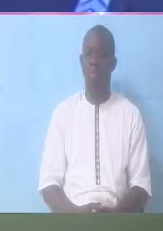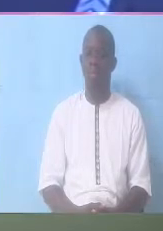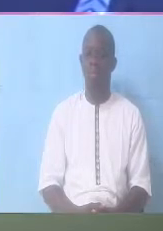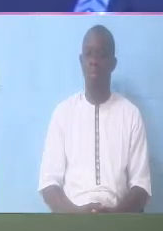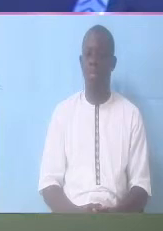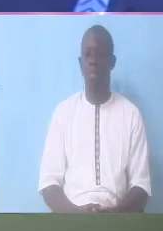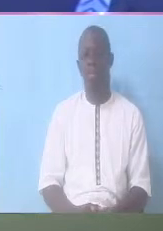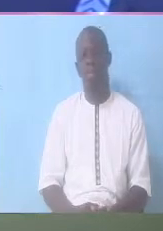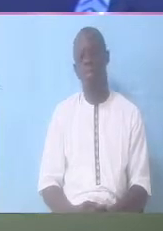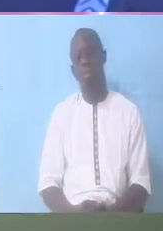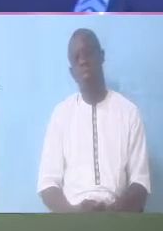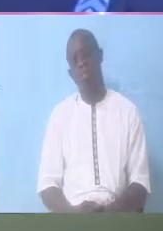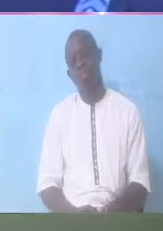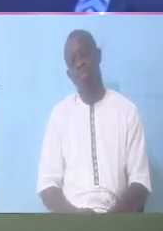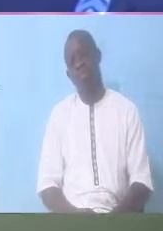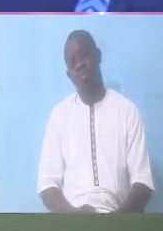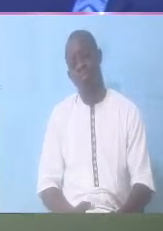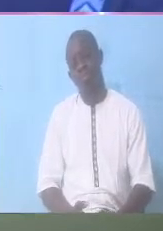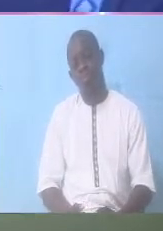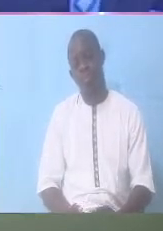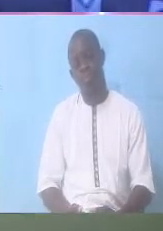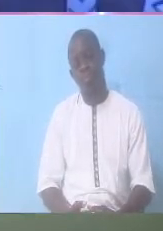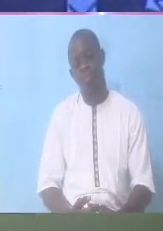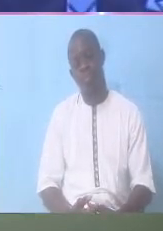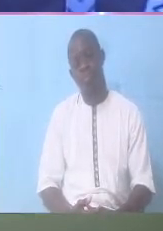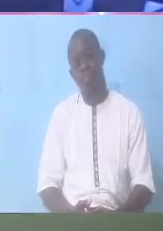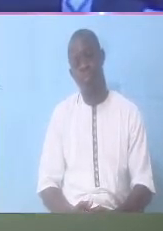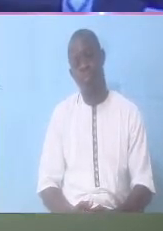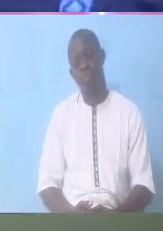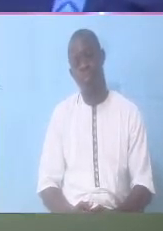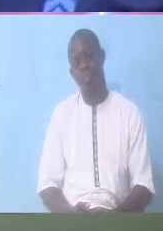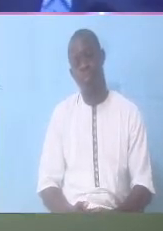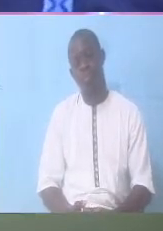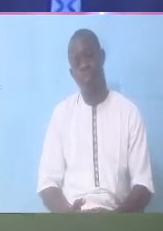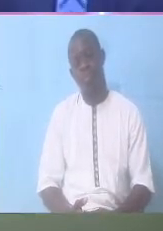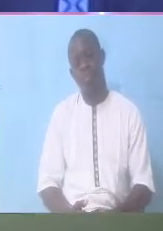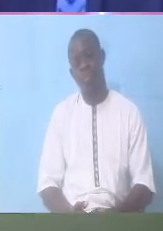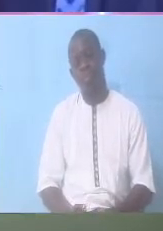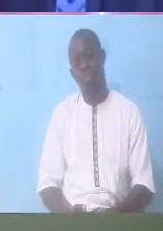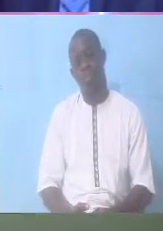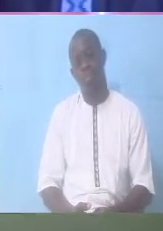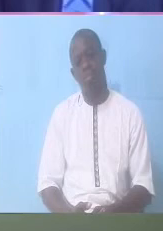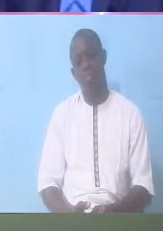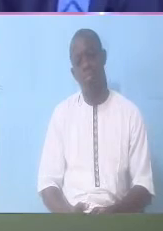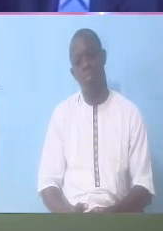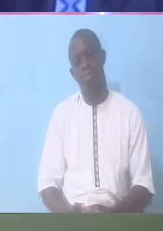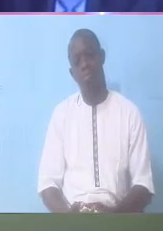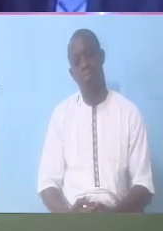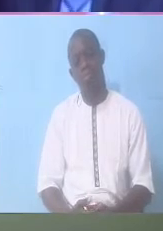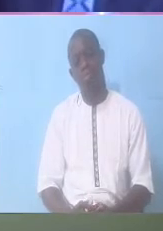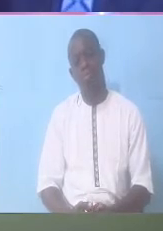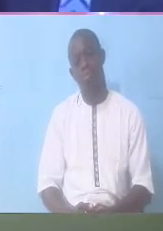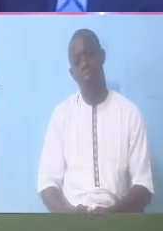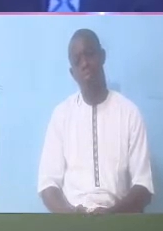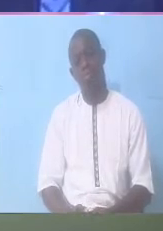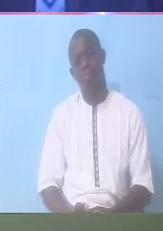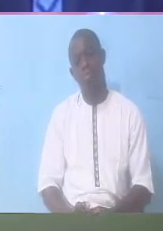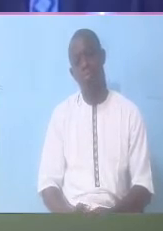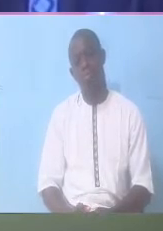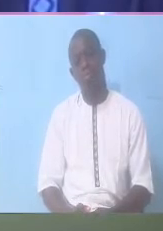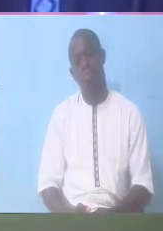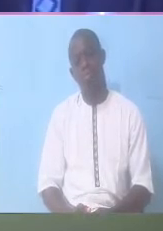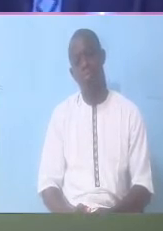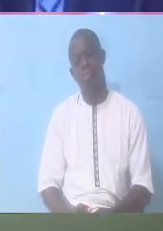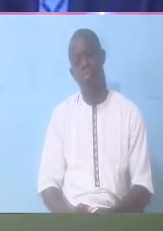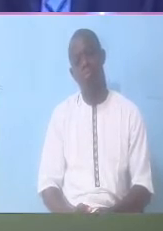obviously, I cannot say much about whether what Malik said was true or not, because I was not privy to anything that happened there. I say I only